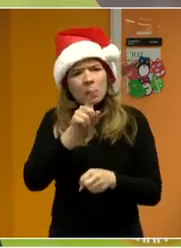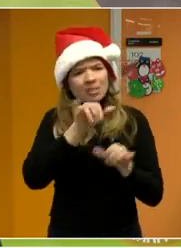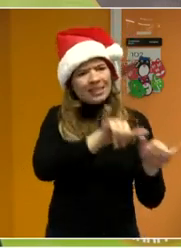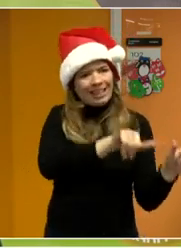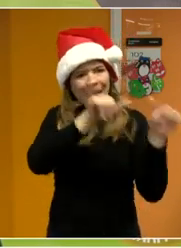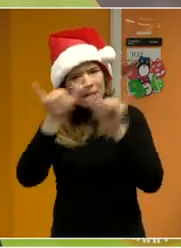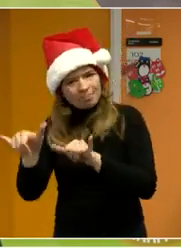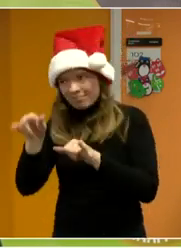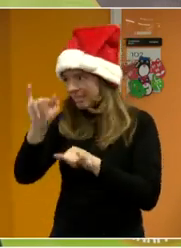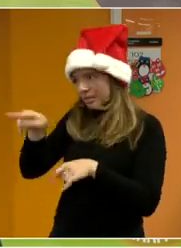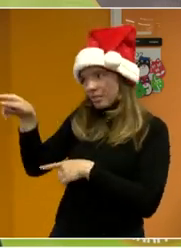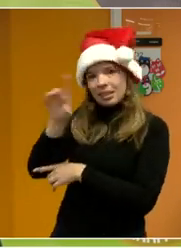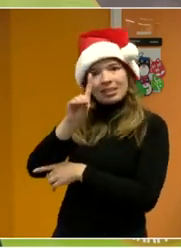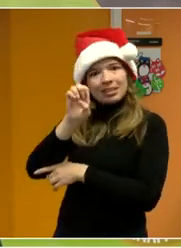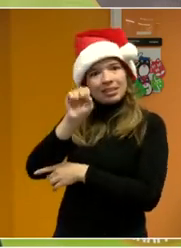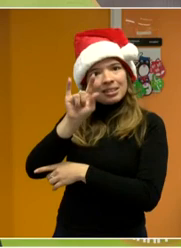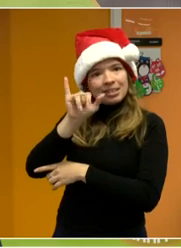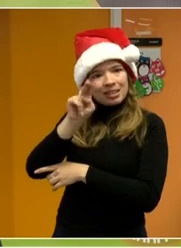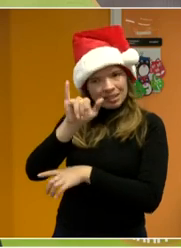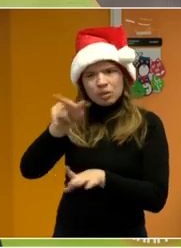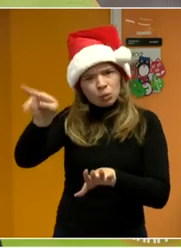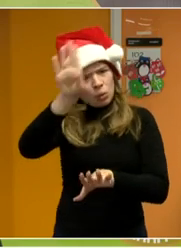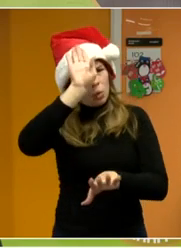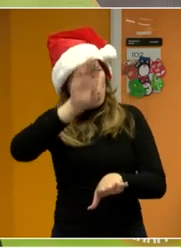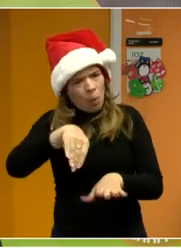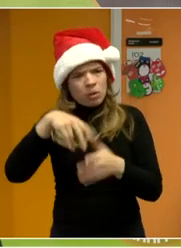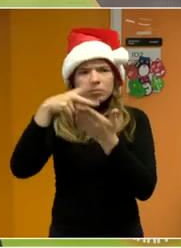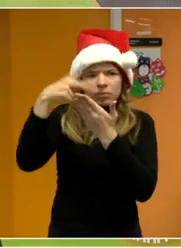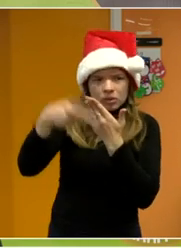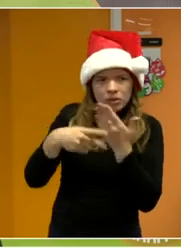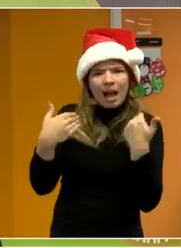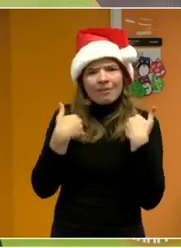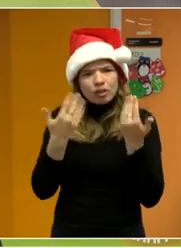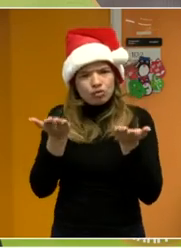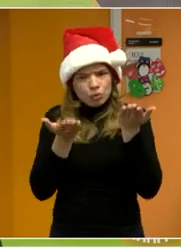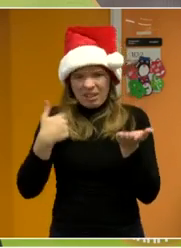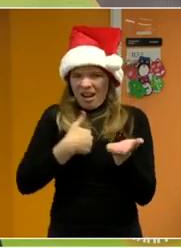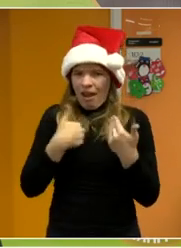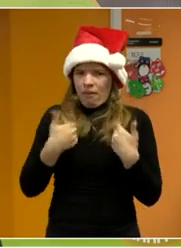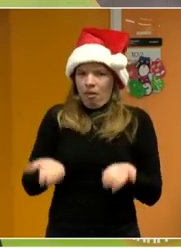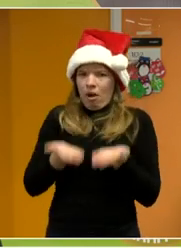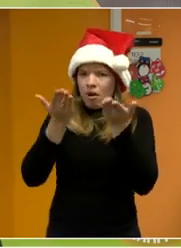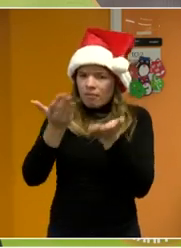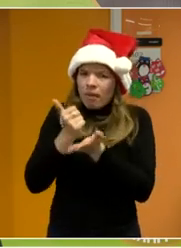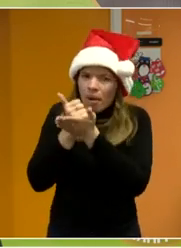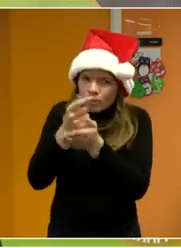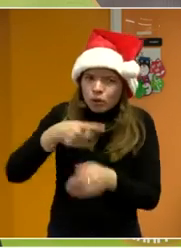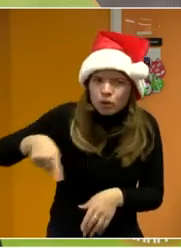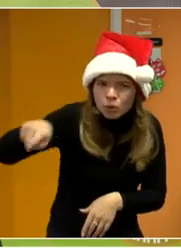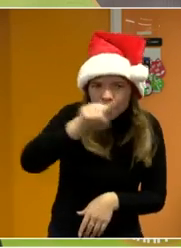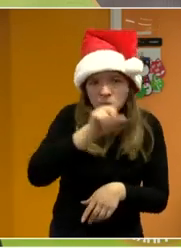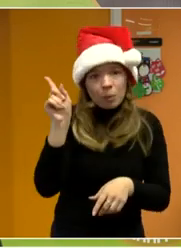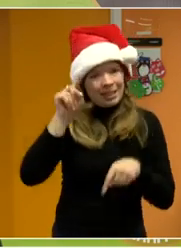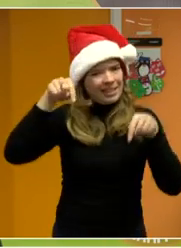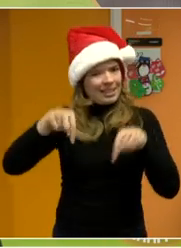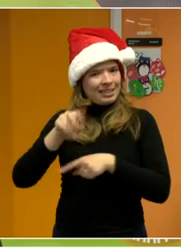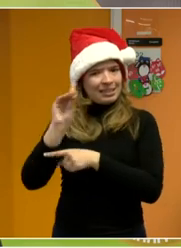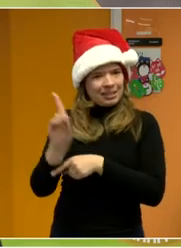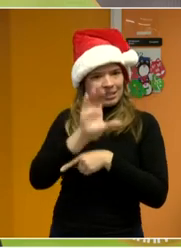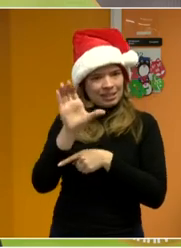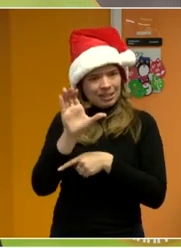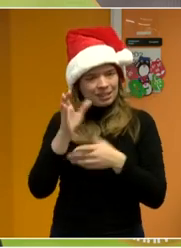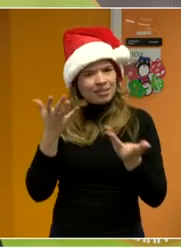aware of the programs and services that we offer here in the district. So you heard of our